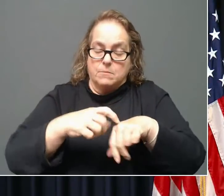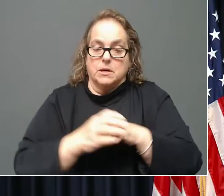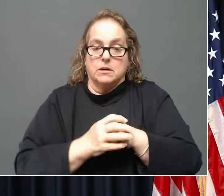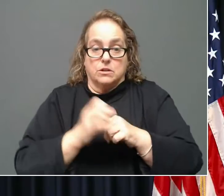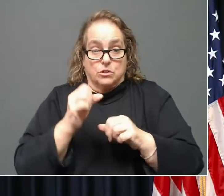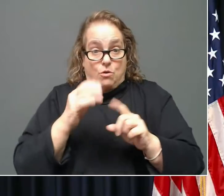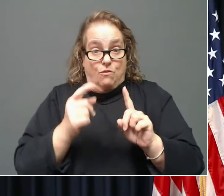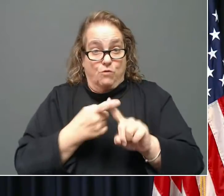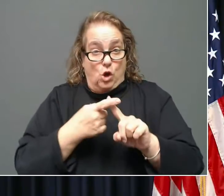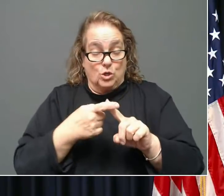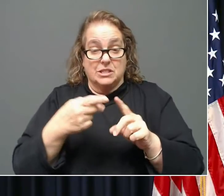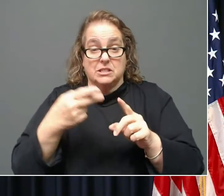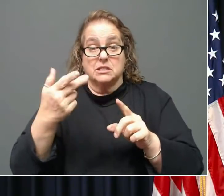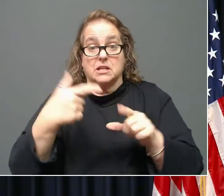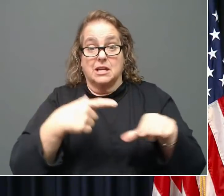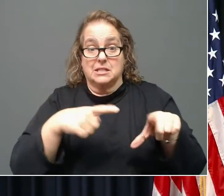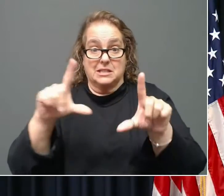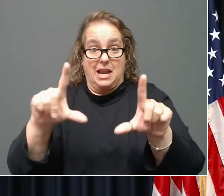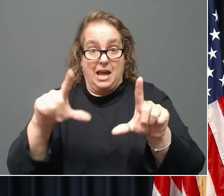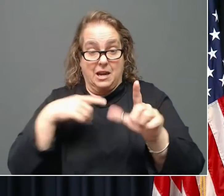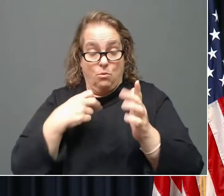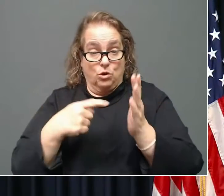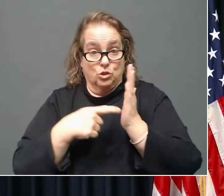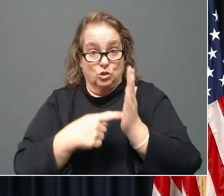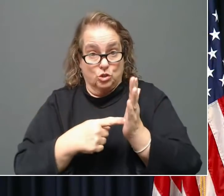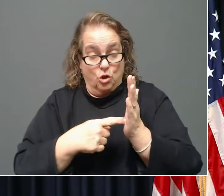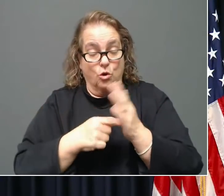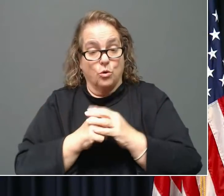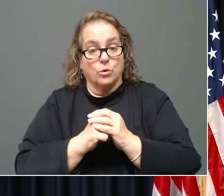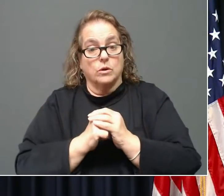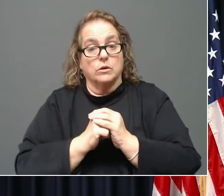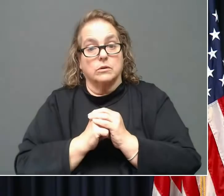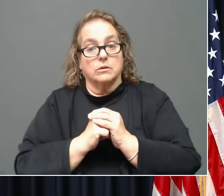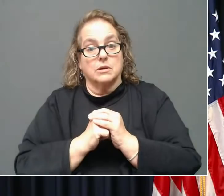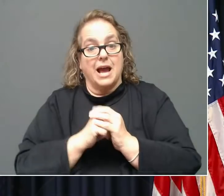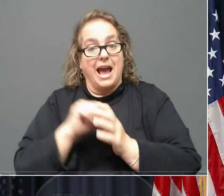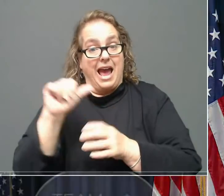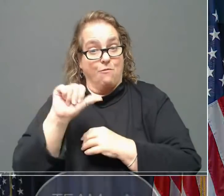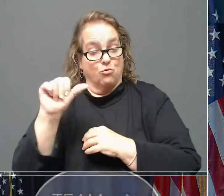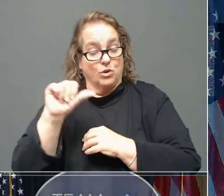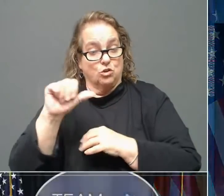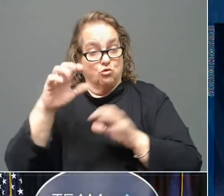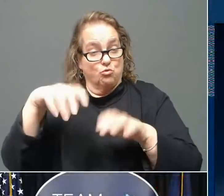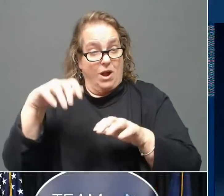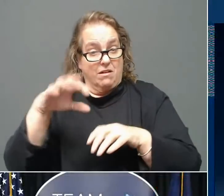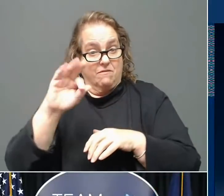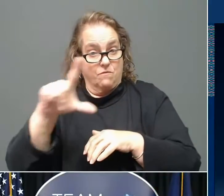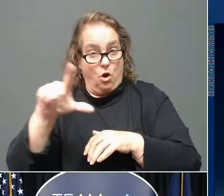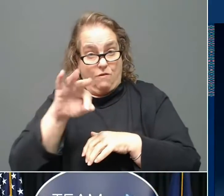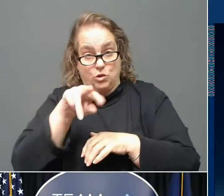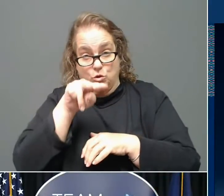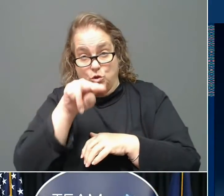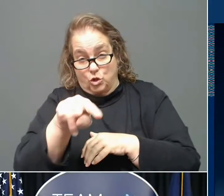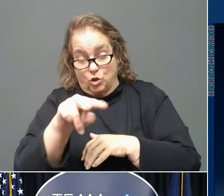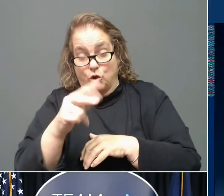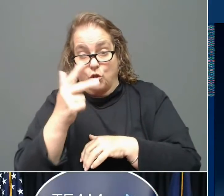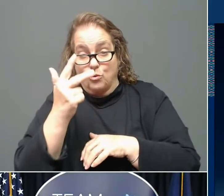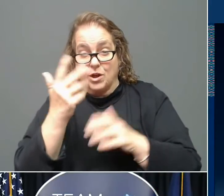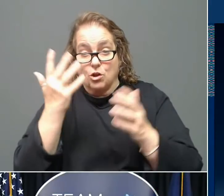like to feature shows the average rainfall. And if you can look at the 3